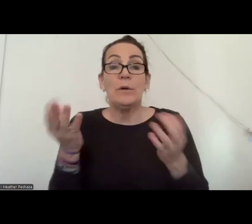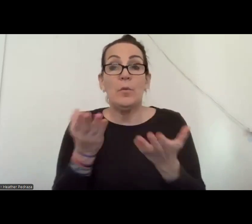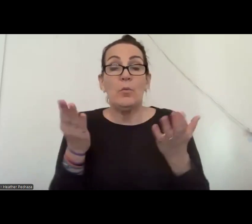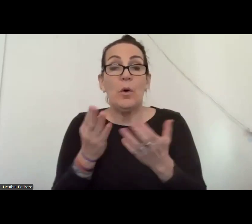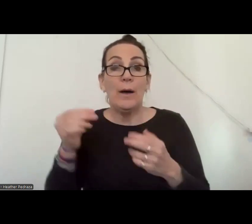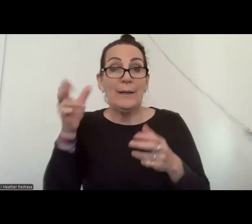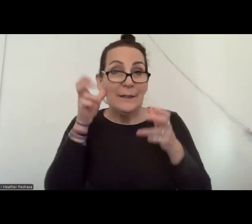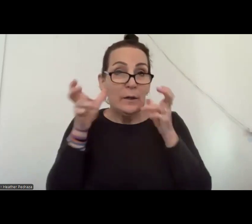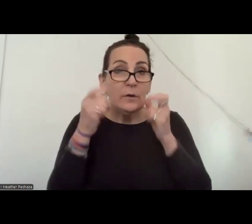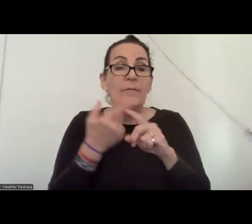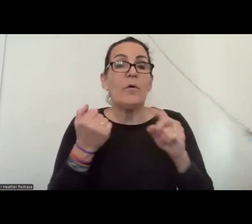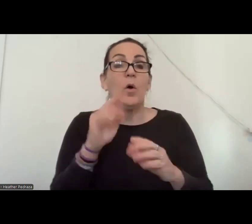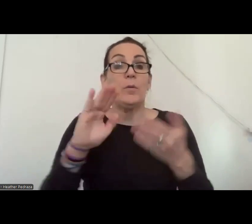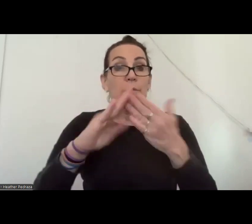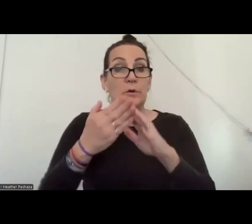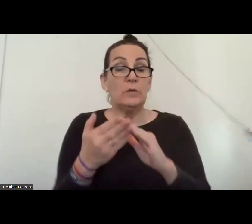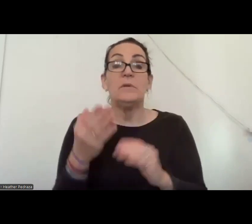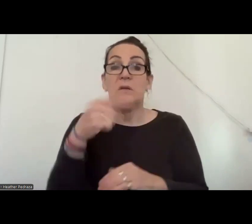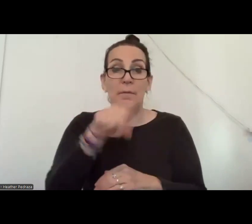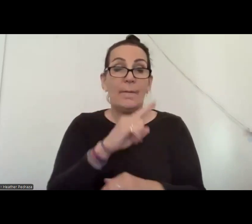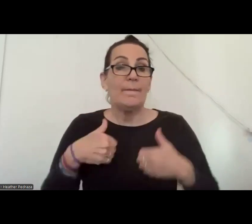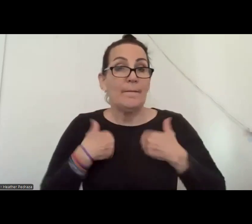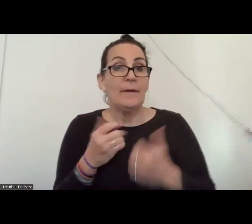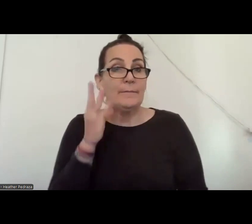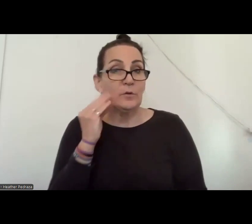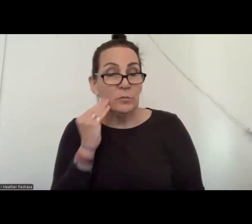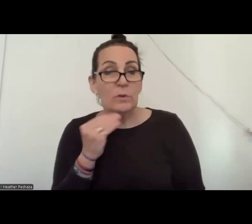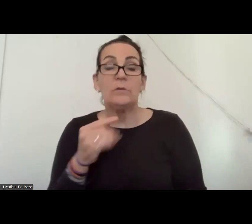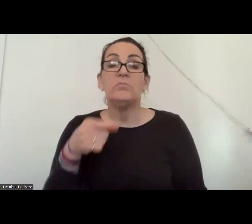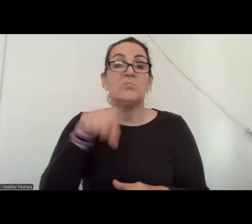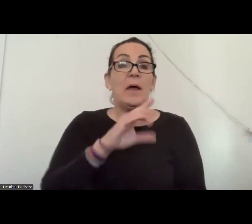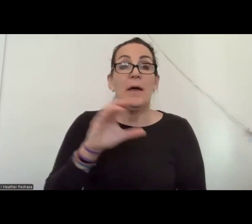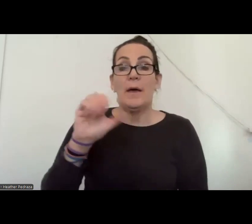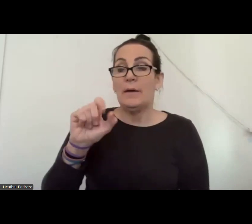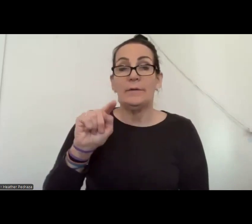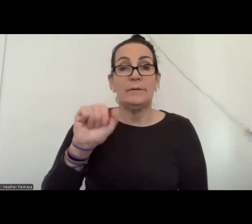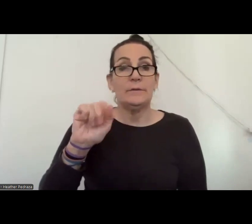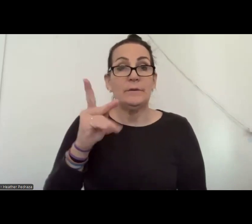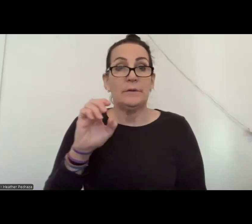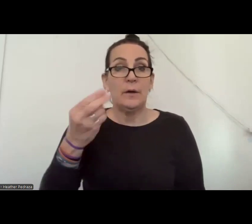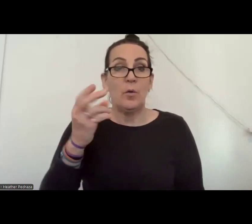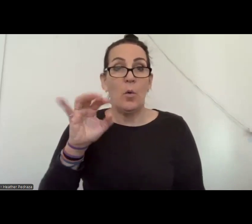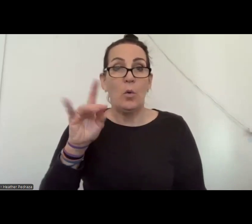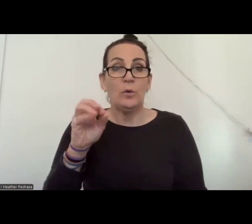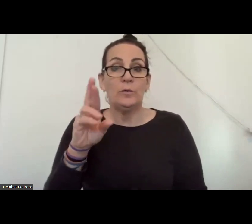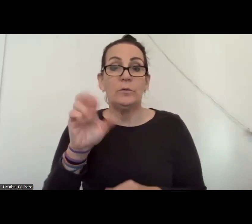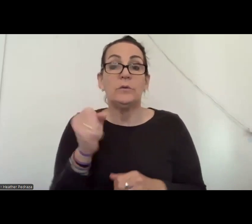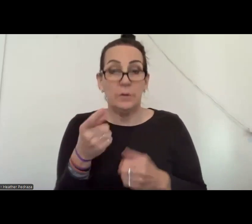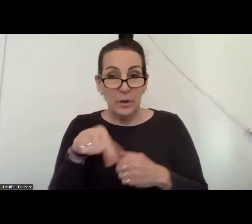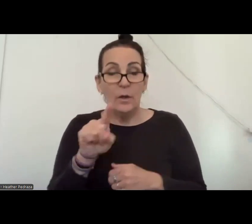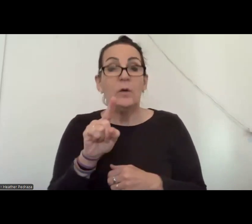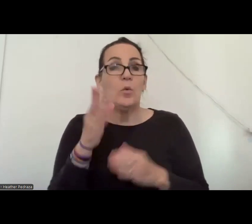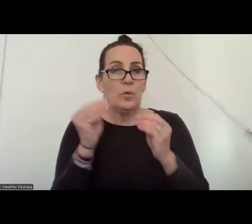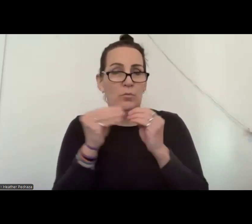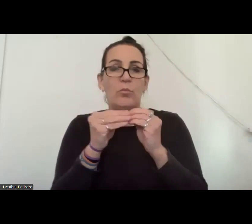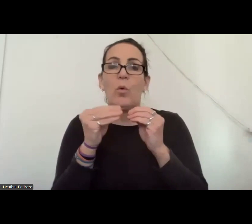the community, hearing from people with lived experience, hearing from stakeholders. And this is one of the ways that we do that. So you'll hear more from Sarah